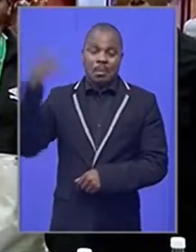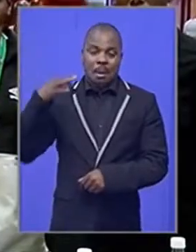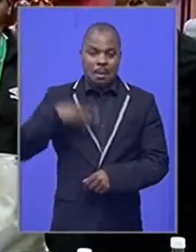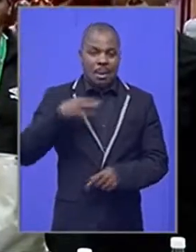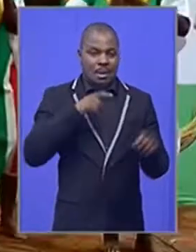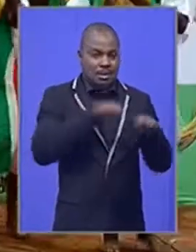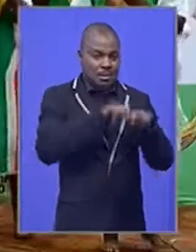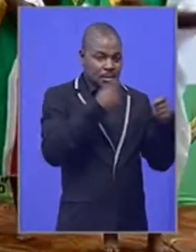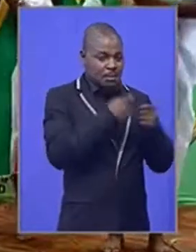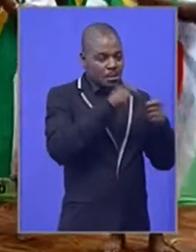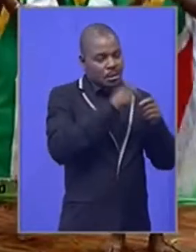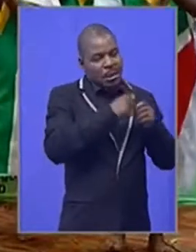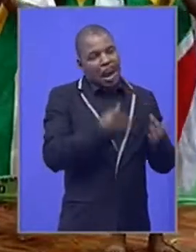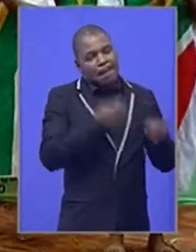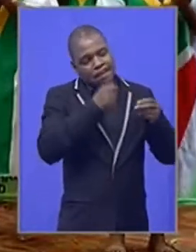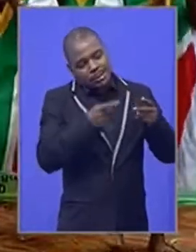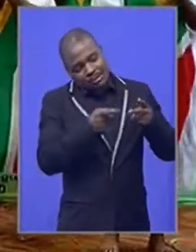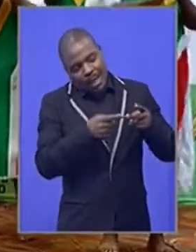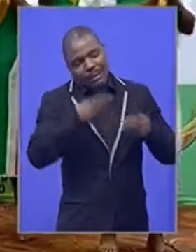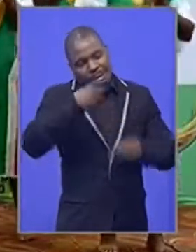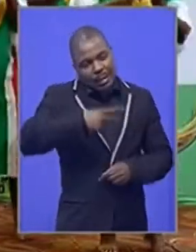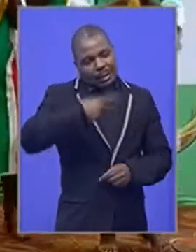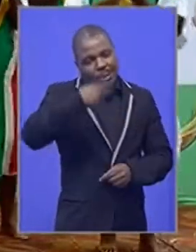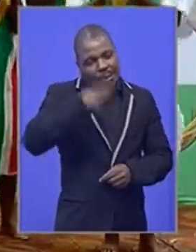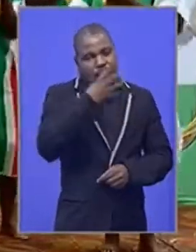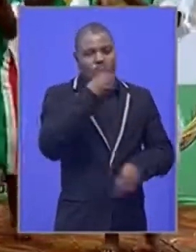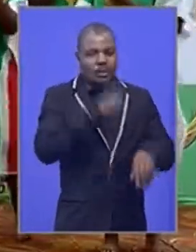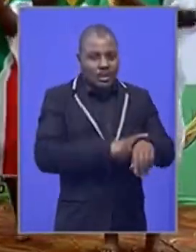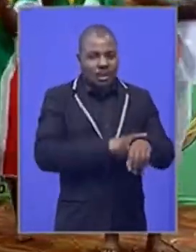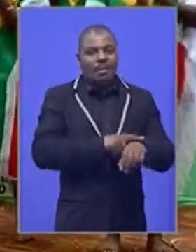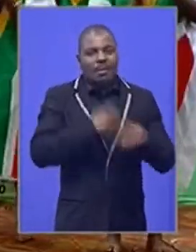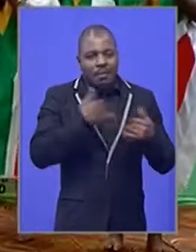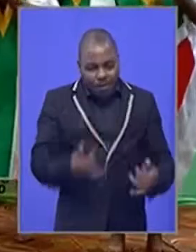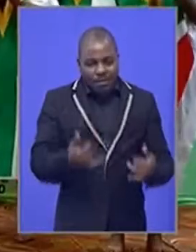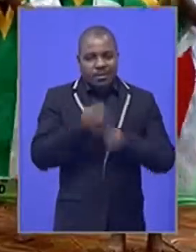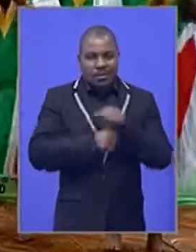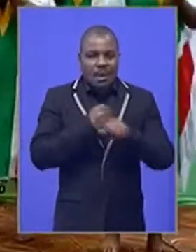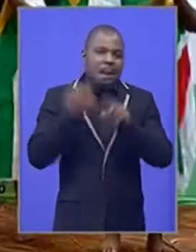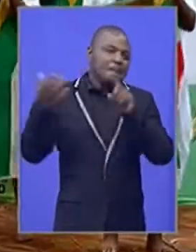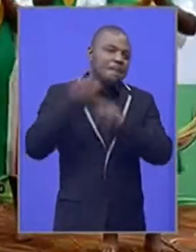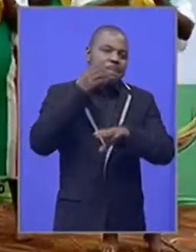Banyana ba fitlheletse maemo a bobedi makgetlo a le mane pele ba fenya thonamente ya monongwaga.